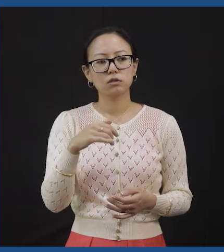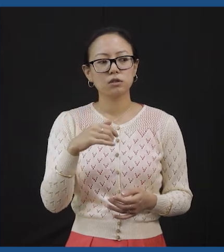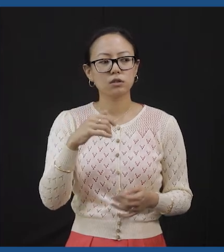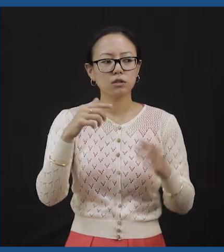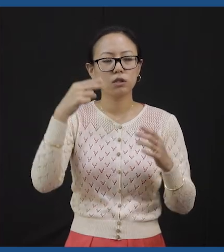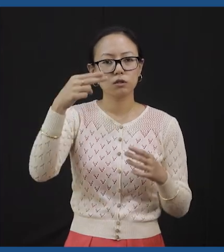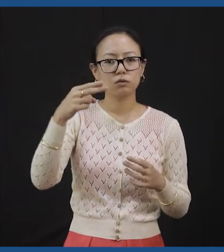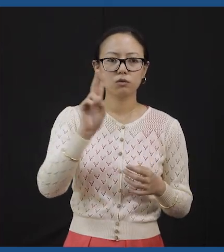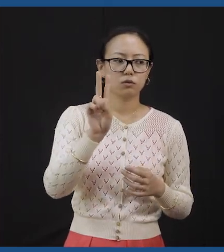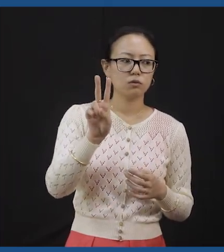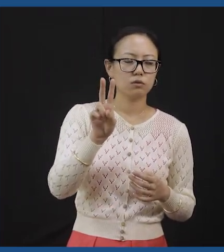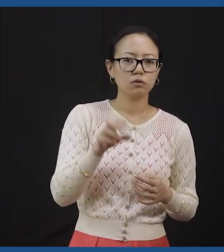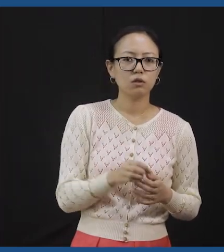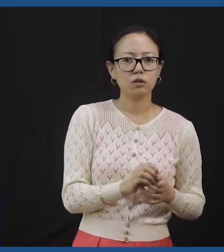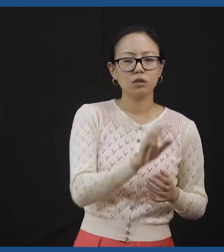remain 8.